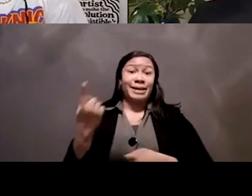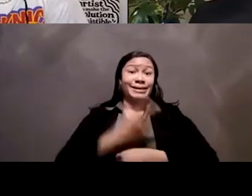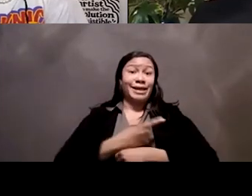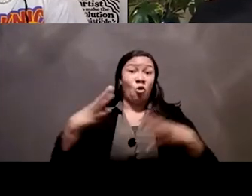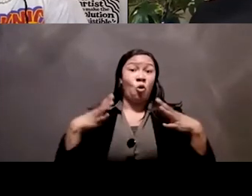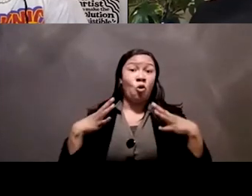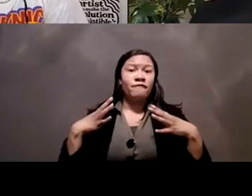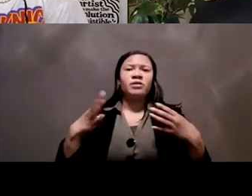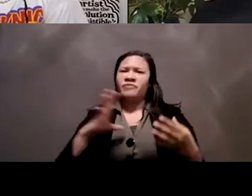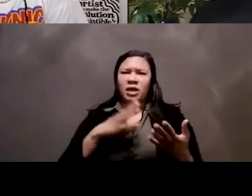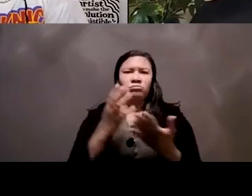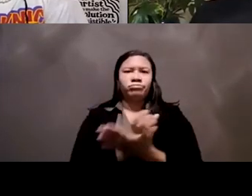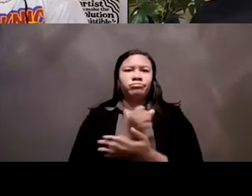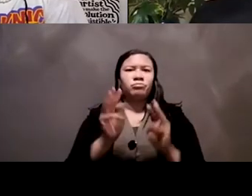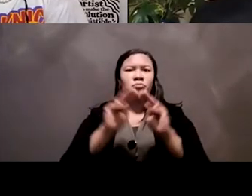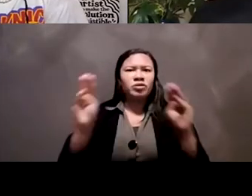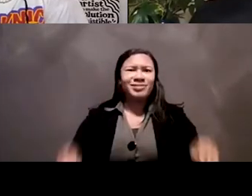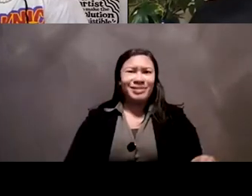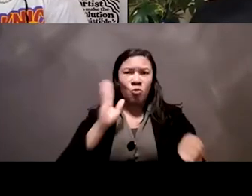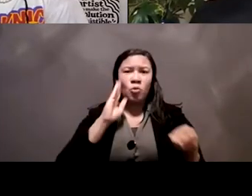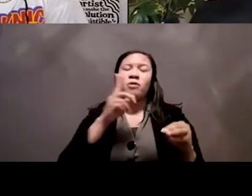go to a museum and take a day off.